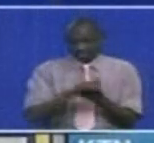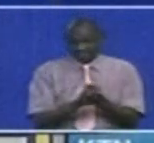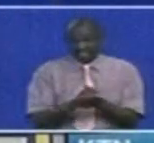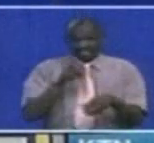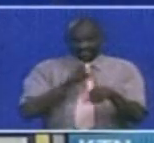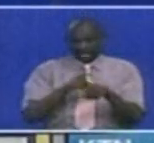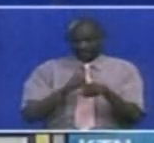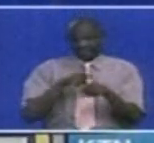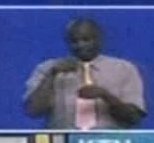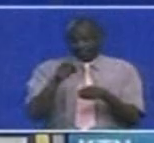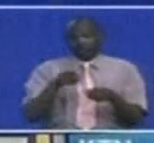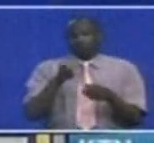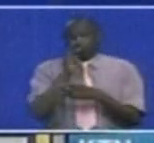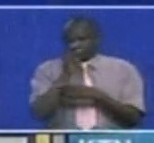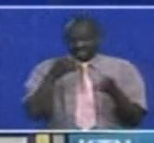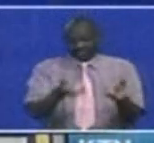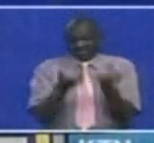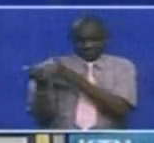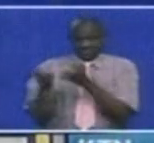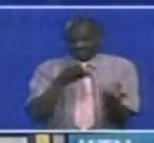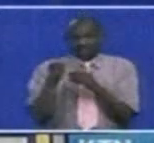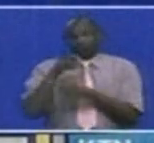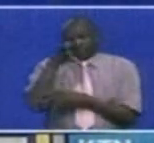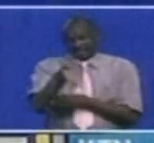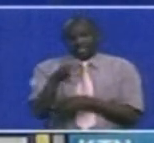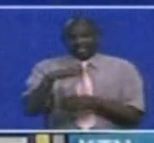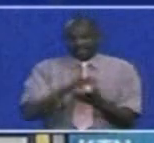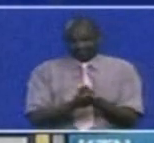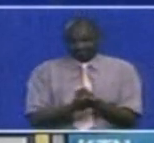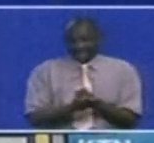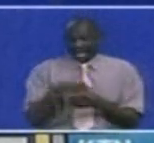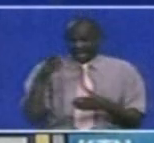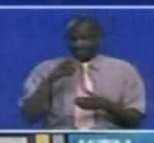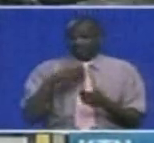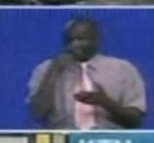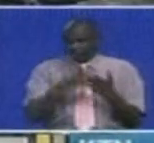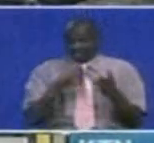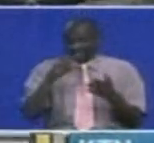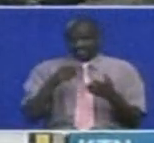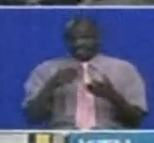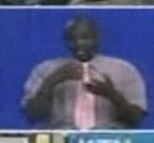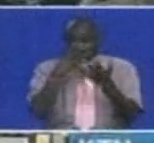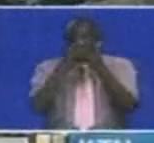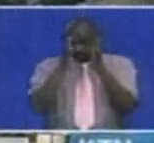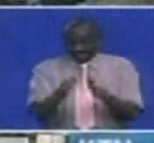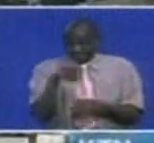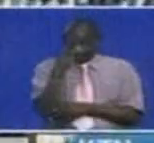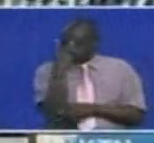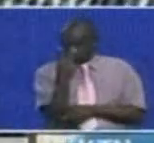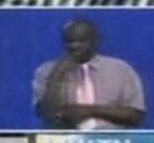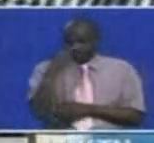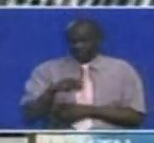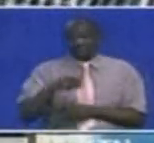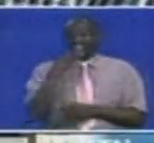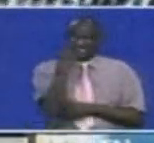draining sewage effluent emitted from the institution. Prison authorities say the prisoners, who were serving a